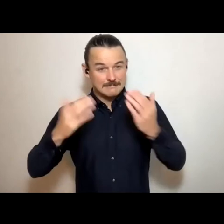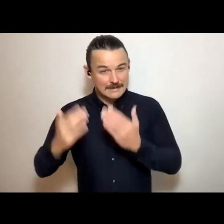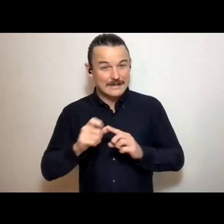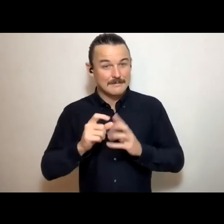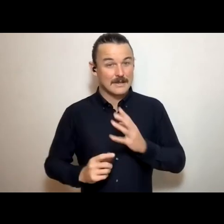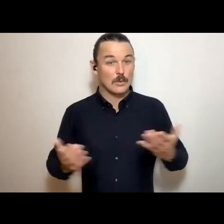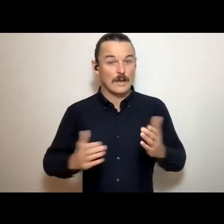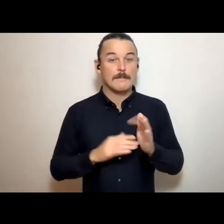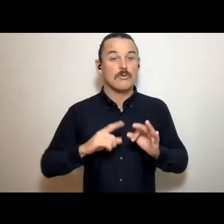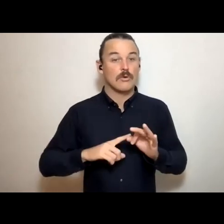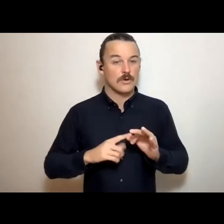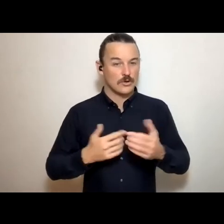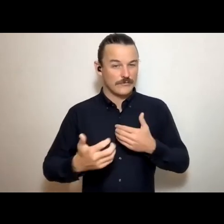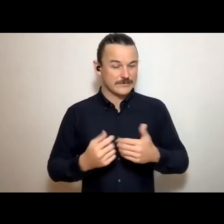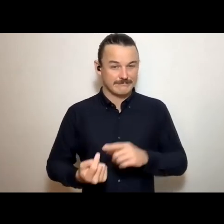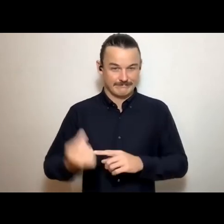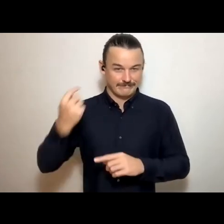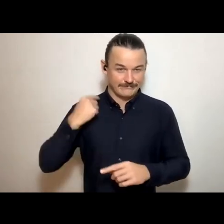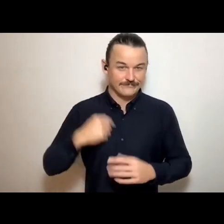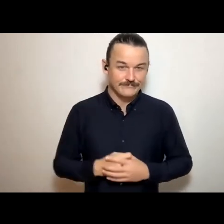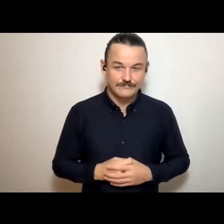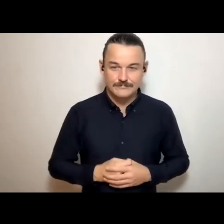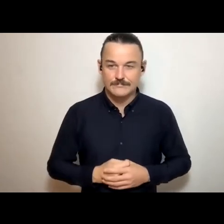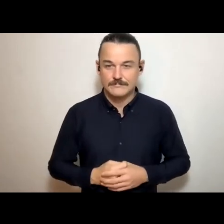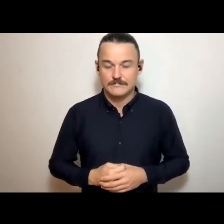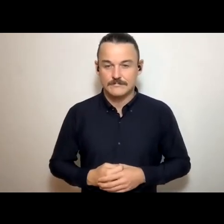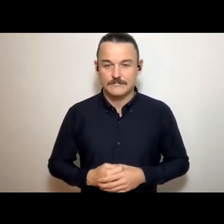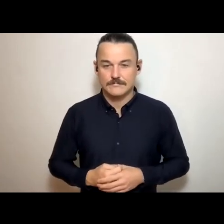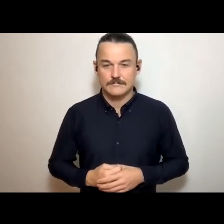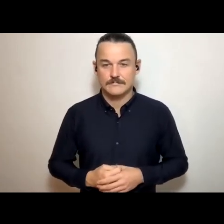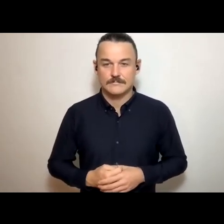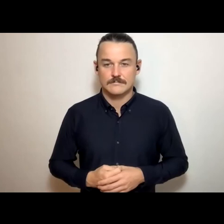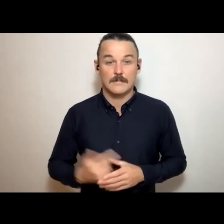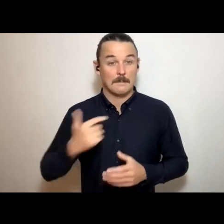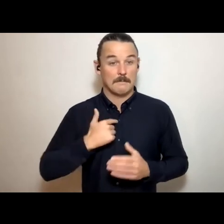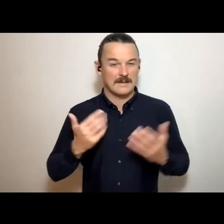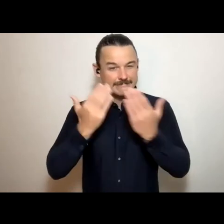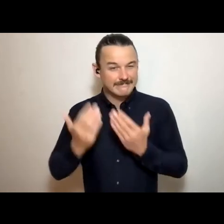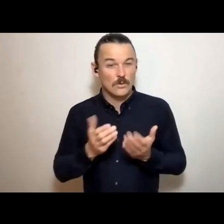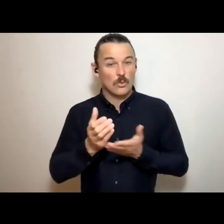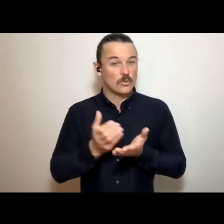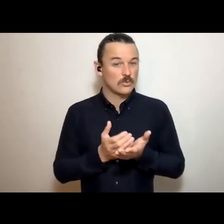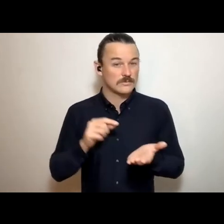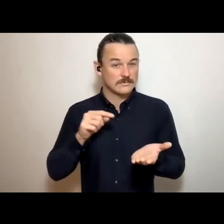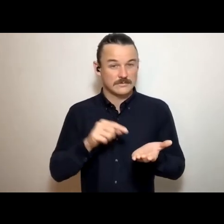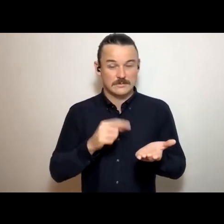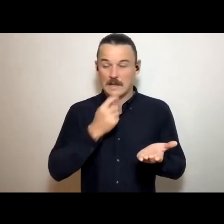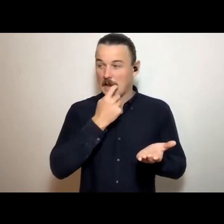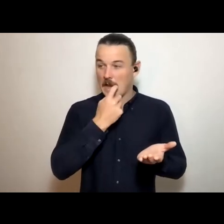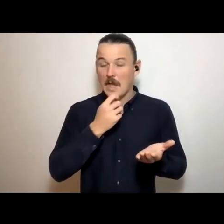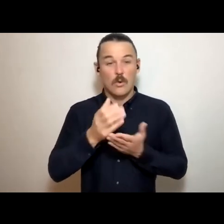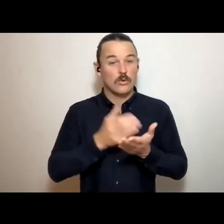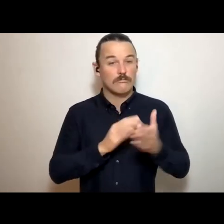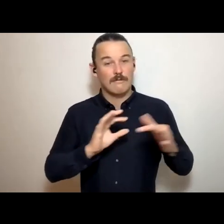Uni. And I happened on a course on disability in